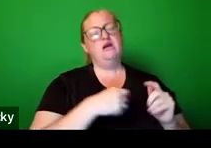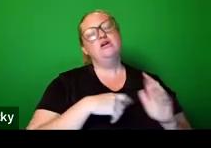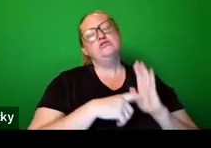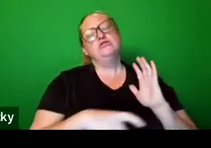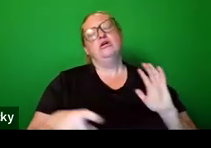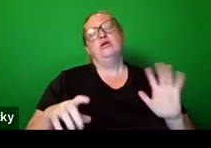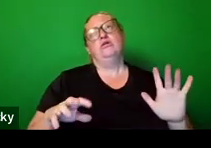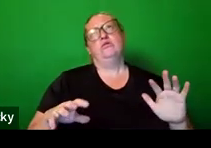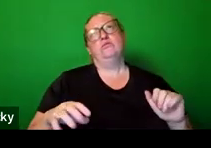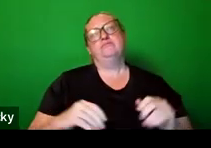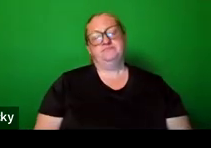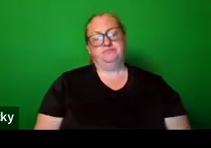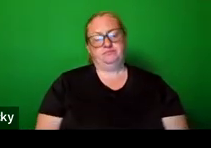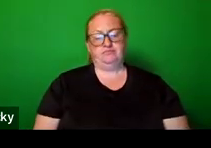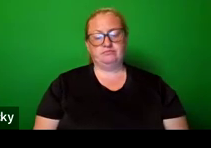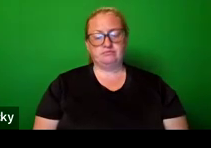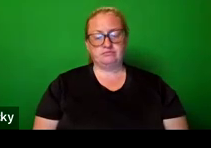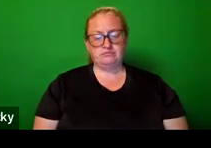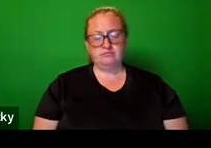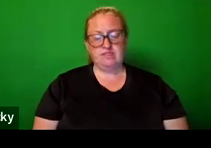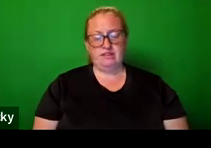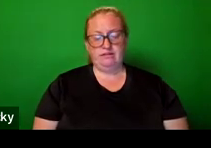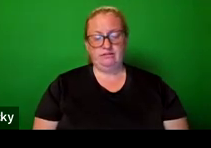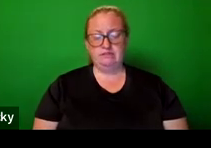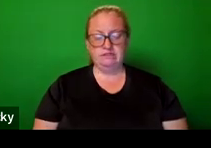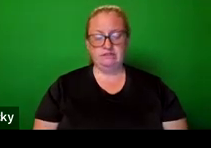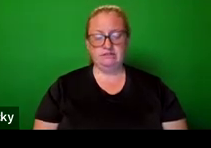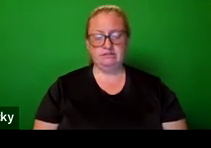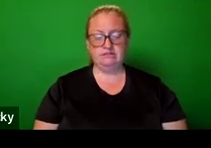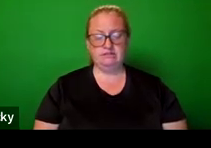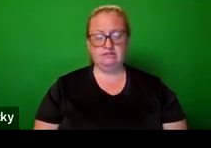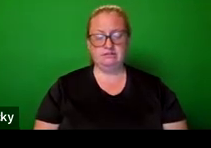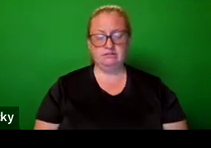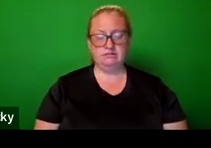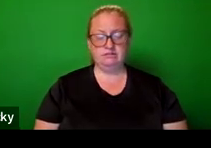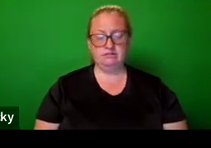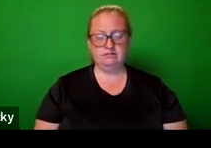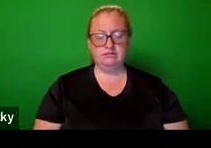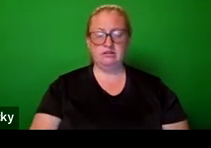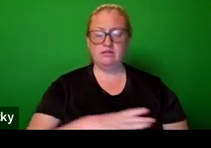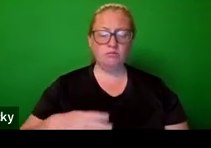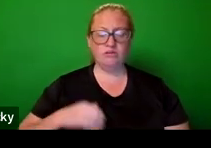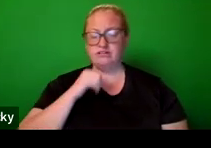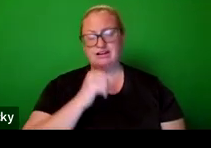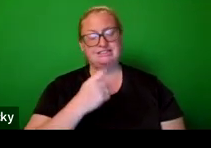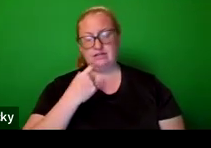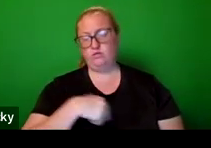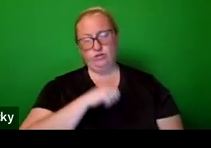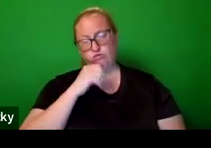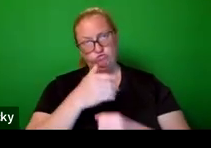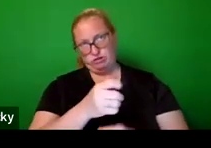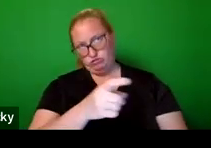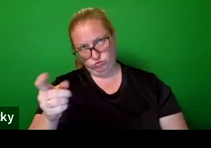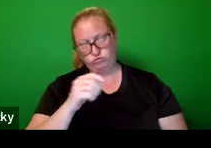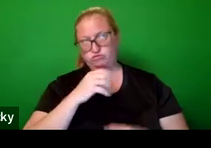is not about not trusting the staff and your decision, but it's really then how do we affirm